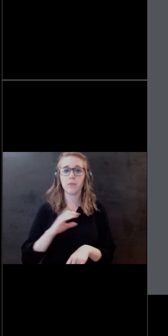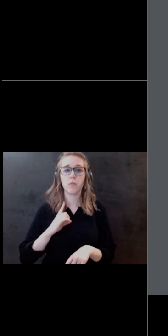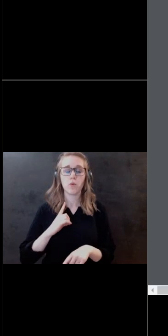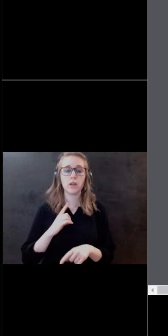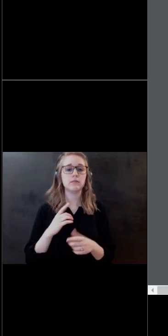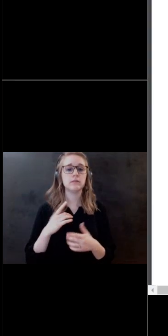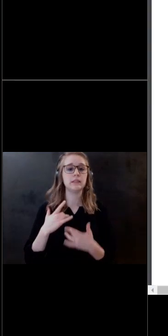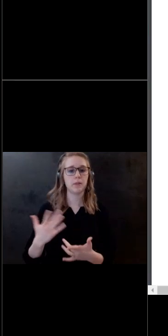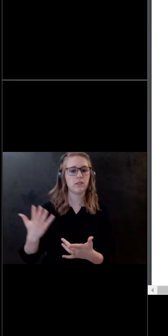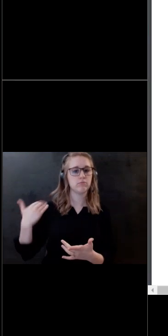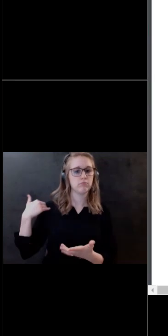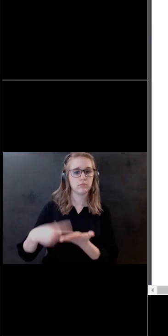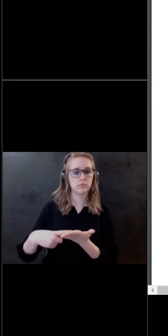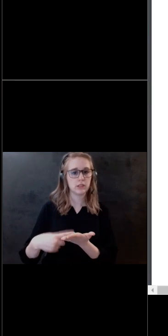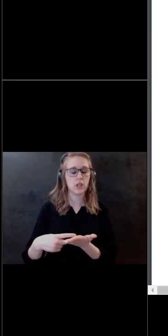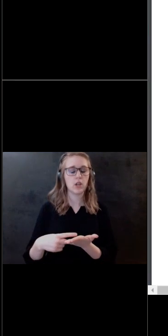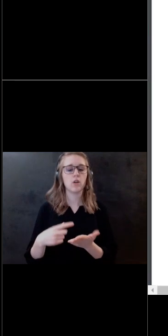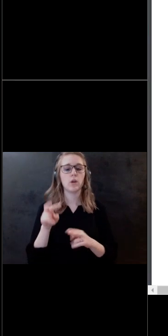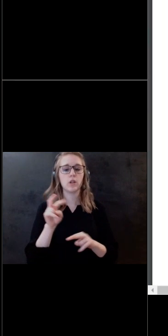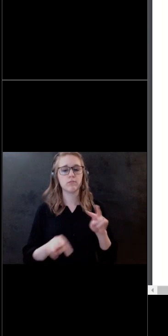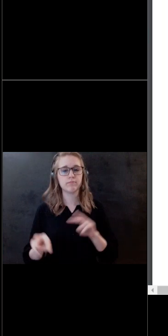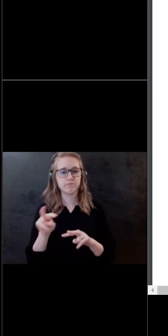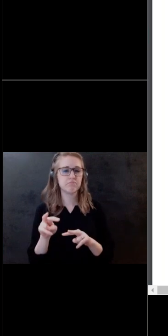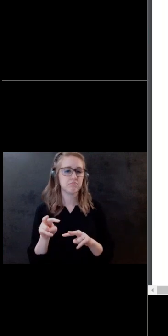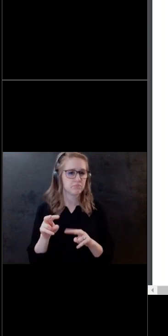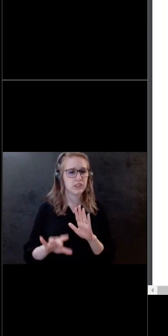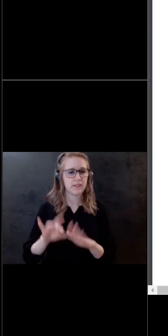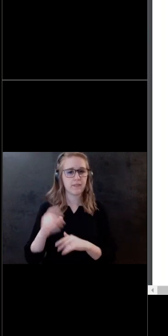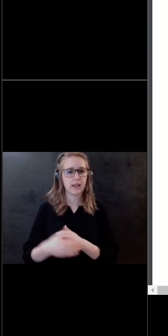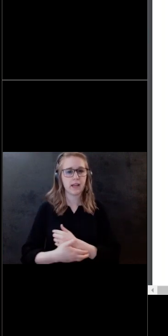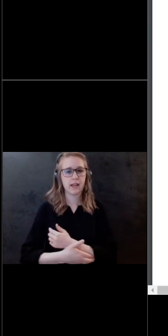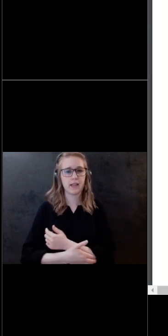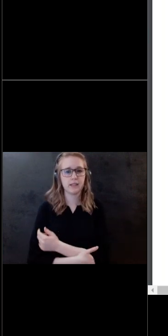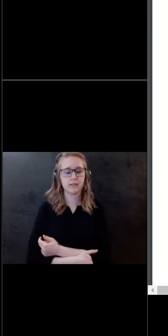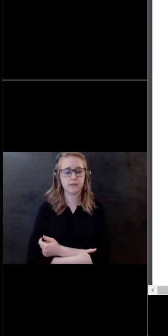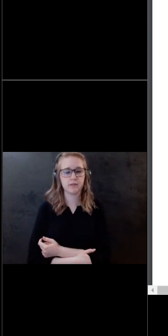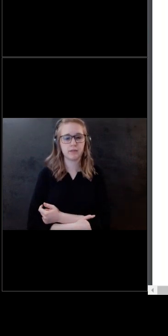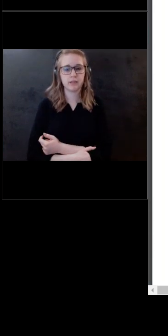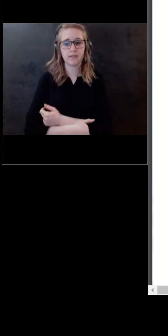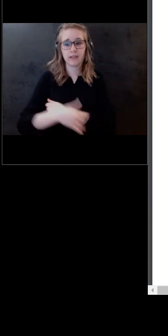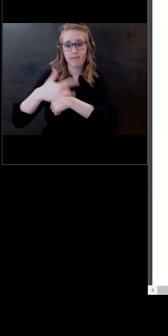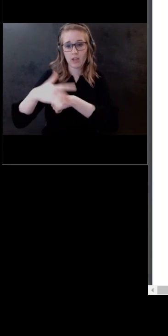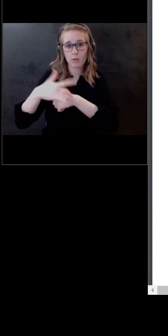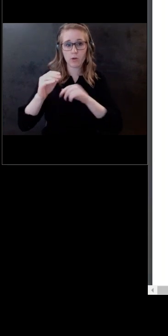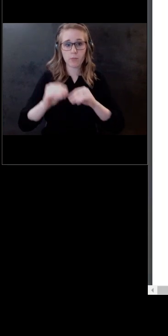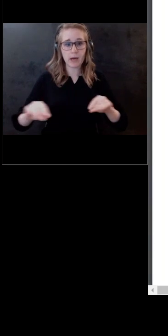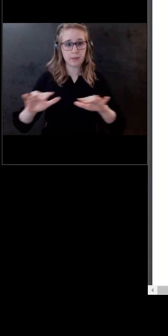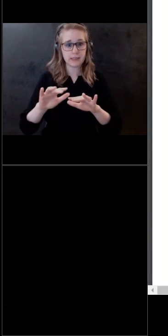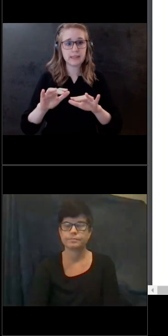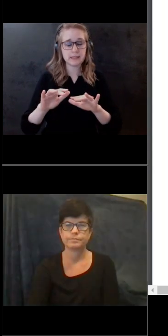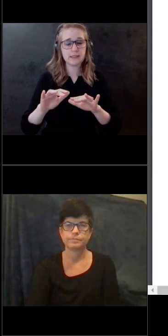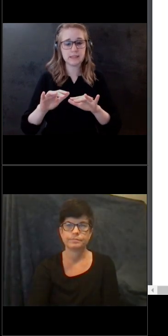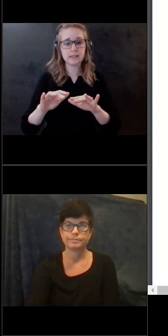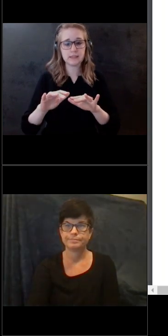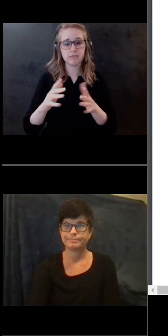we were looking to more or less find as available properties at